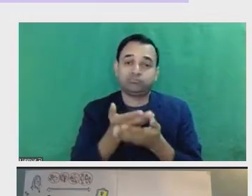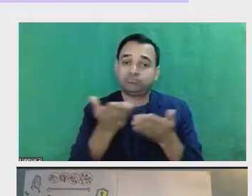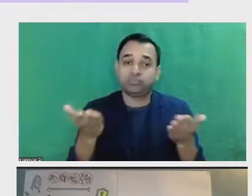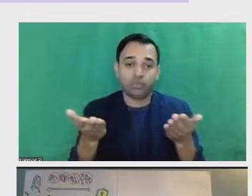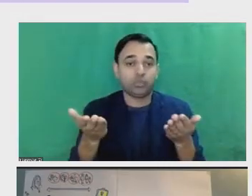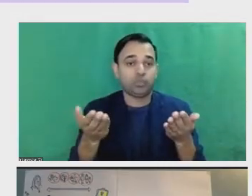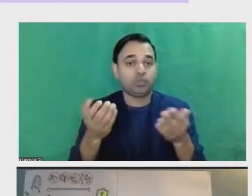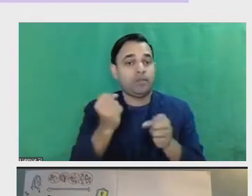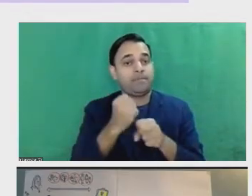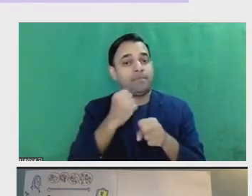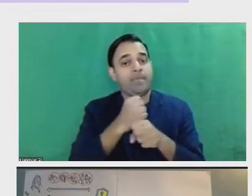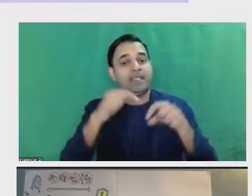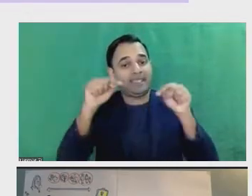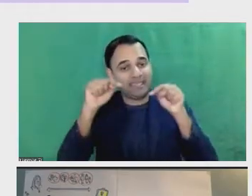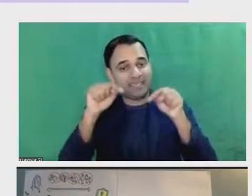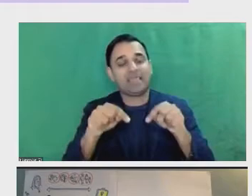relevant action on the ground. Thank you.